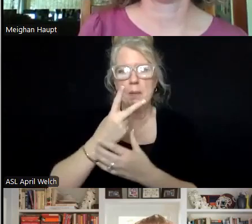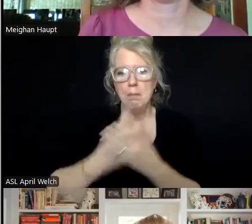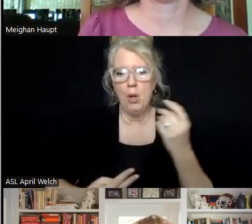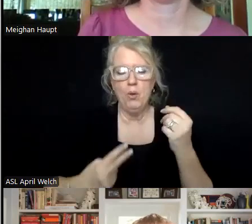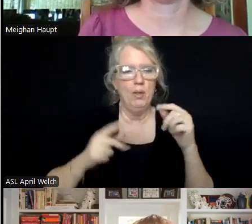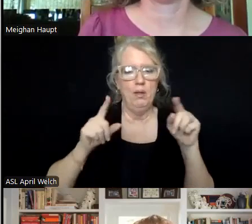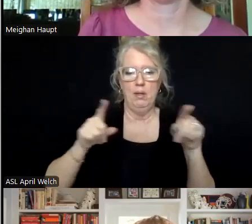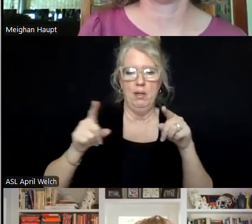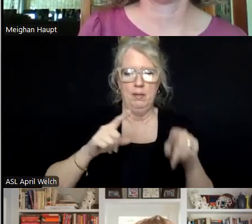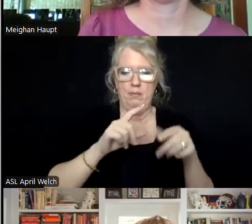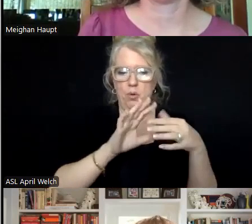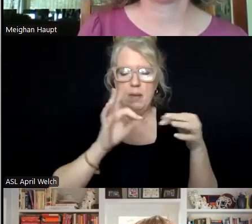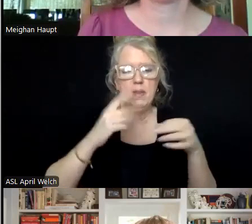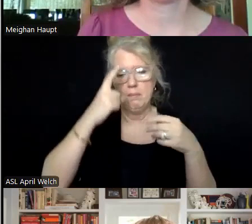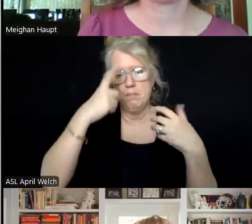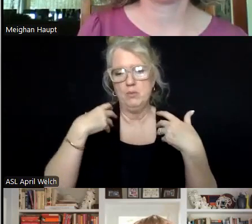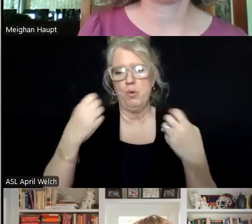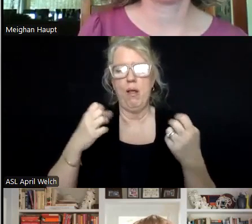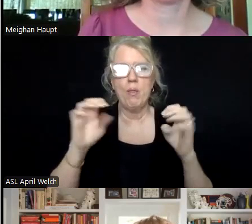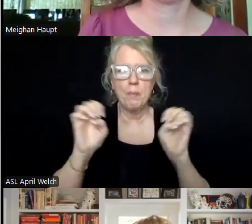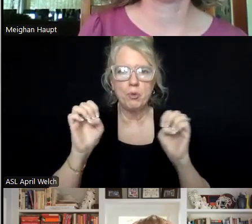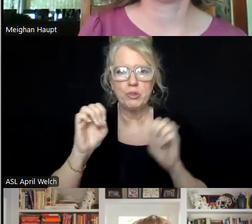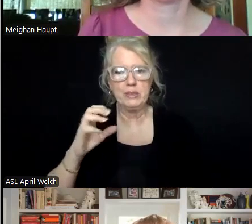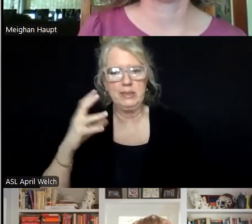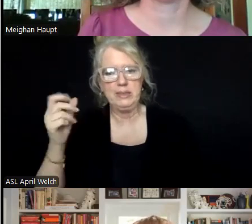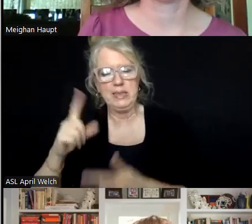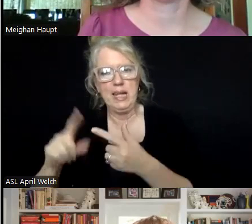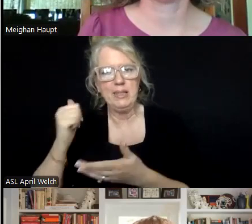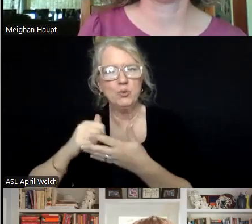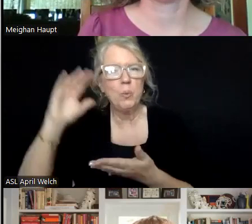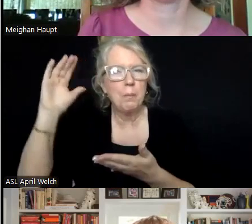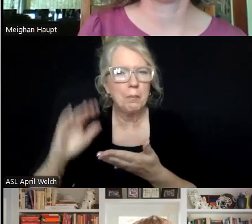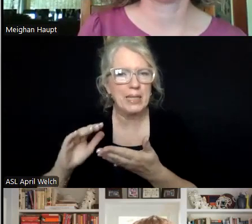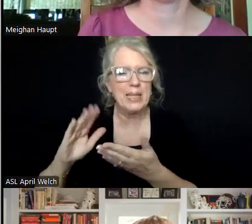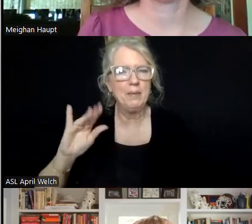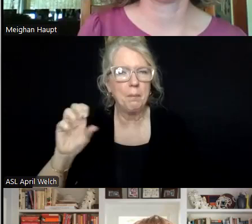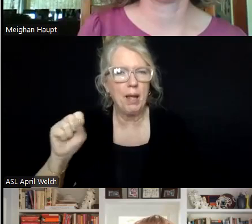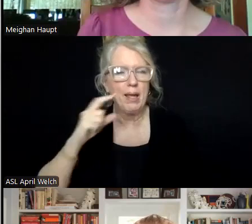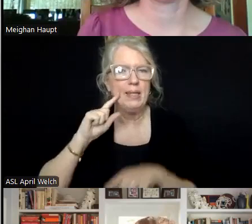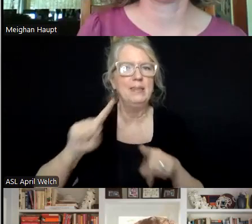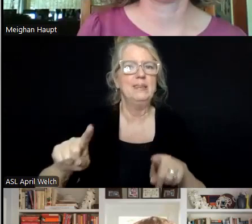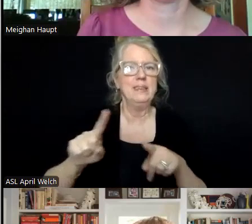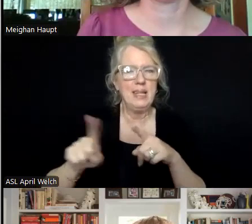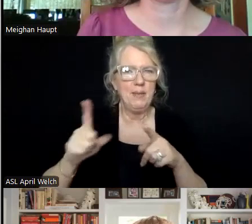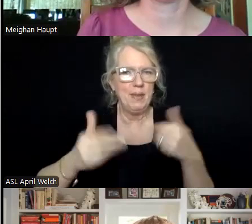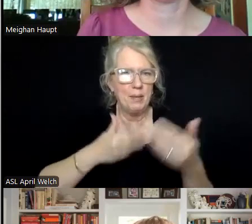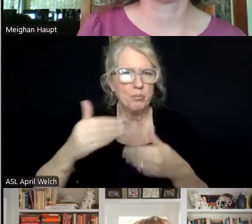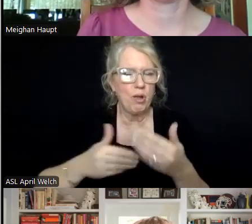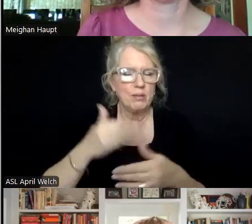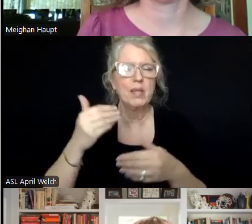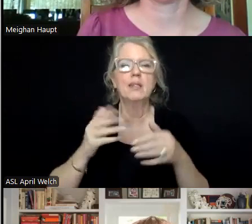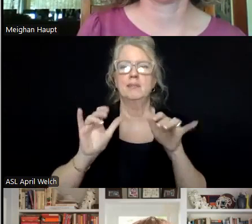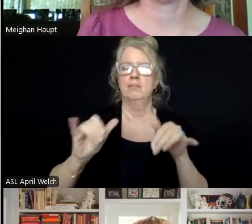and then unstated mental health emergencies and mitigate bias in that decision-making process. And one of the things that we found